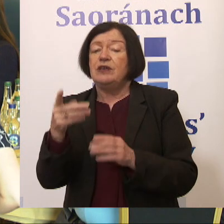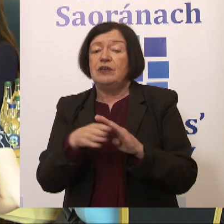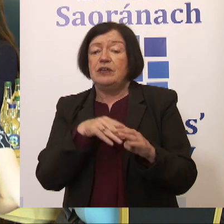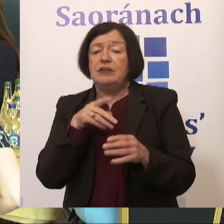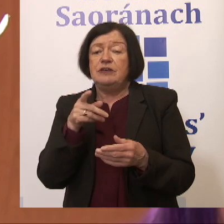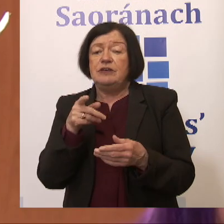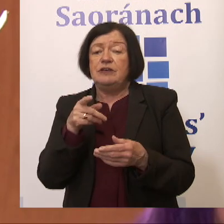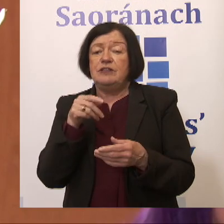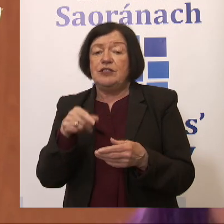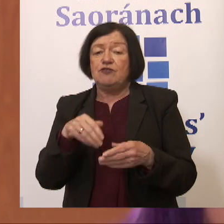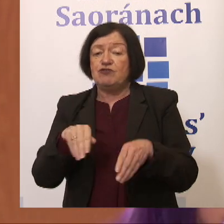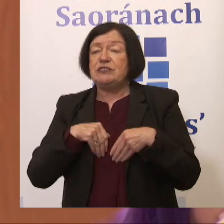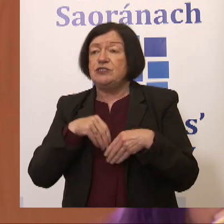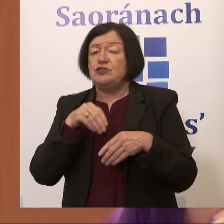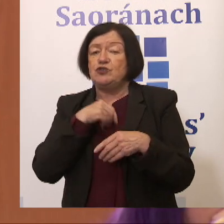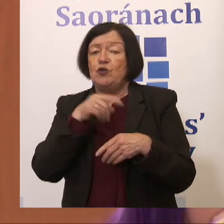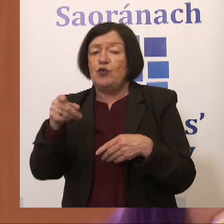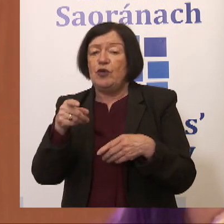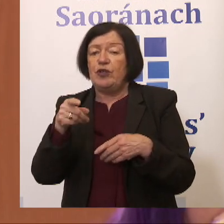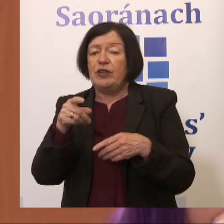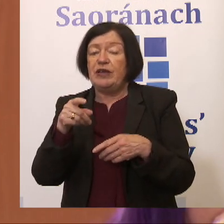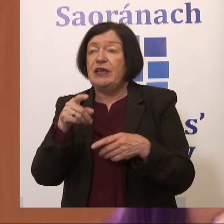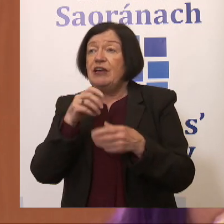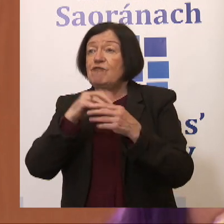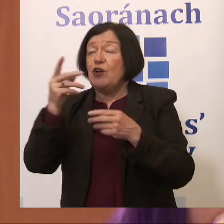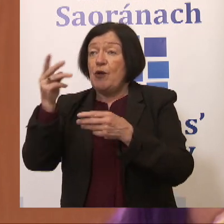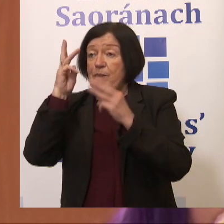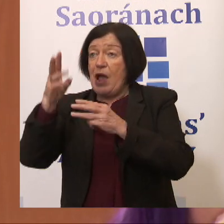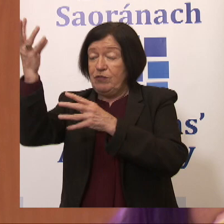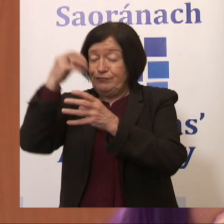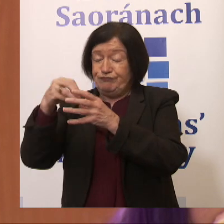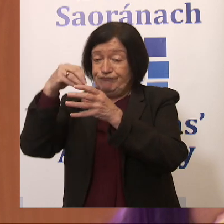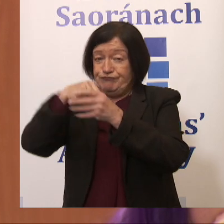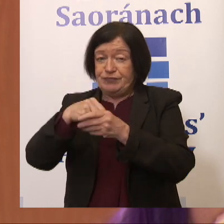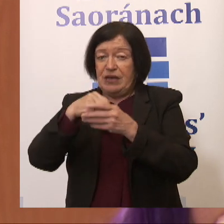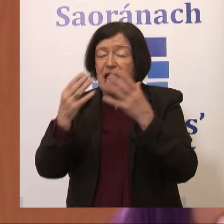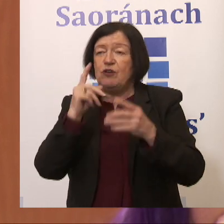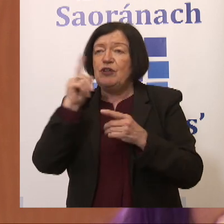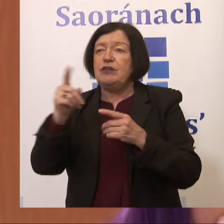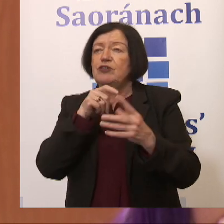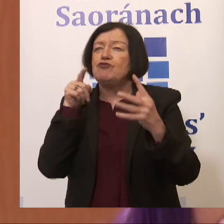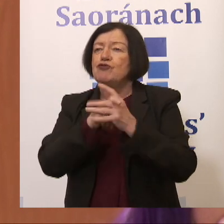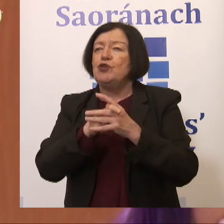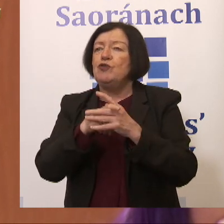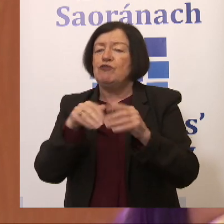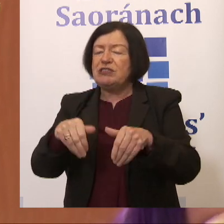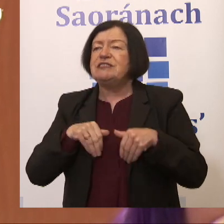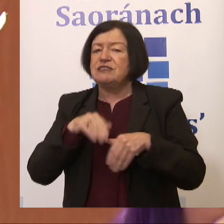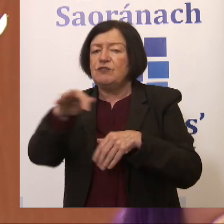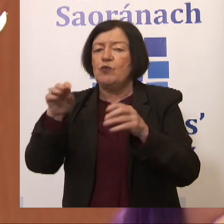perceived resistance to devolution, how do you overcome such resistance within your own department in order to get buy-in,